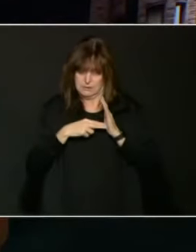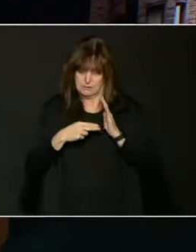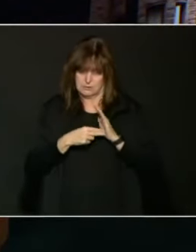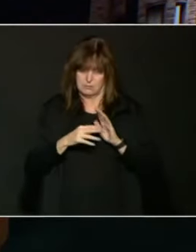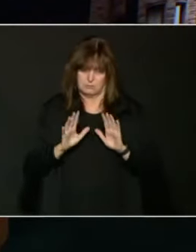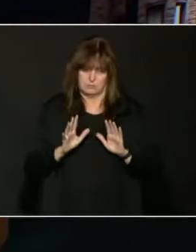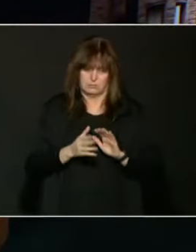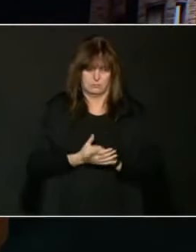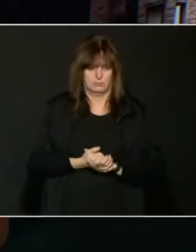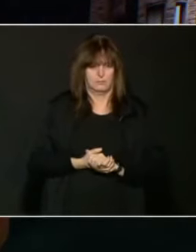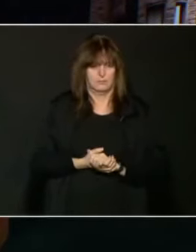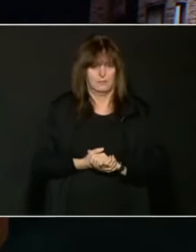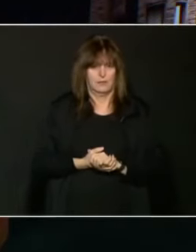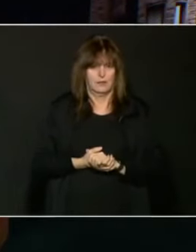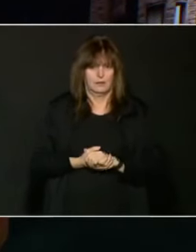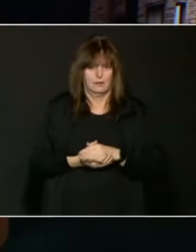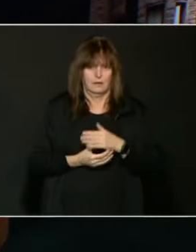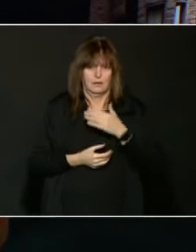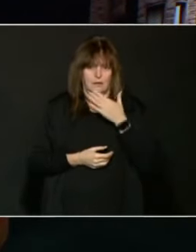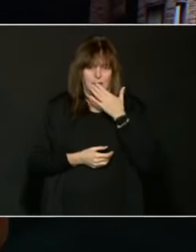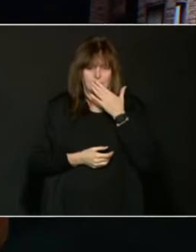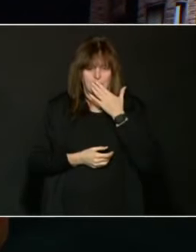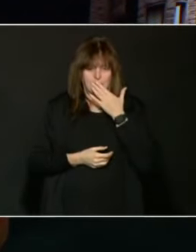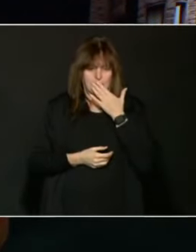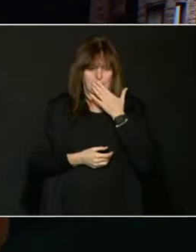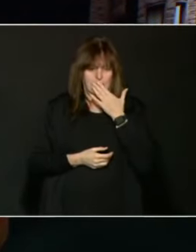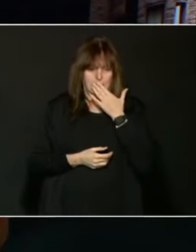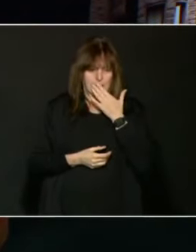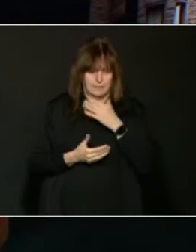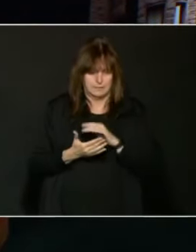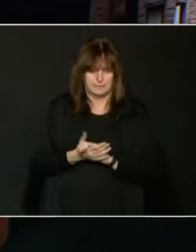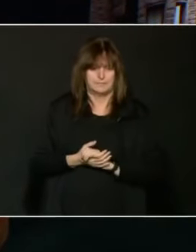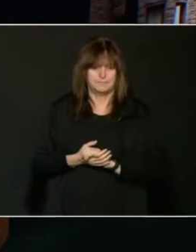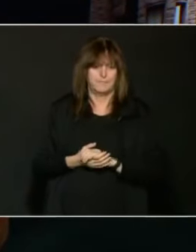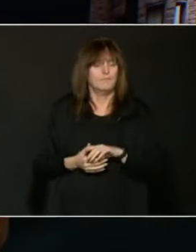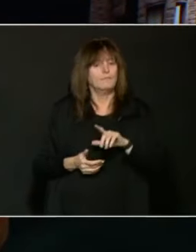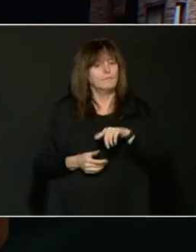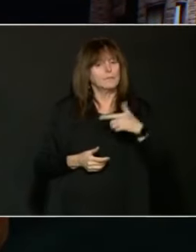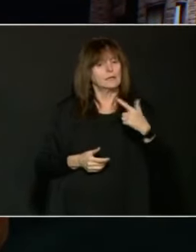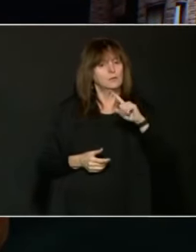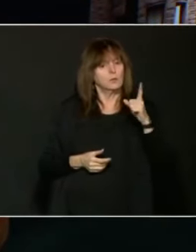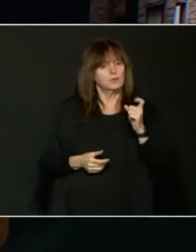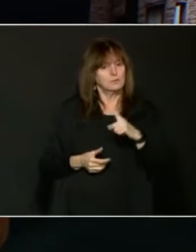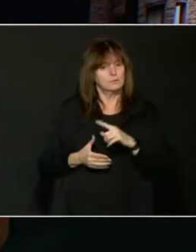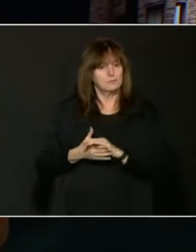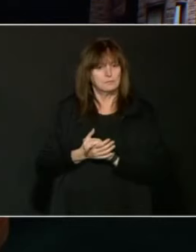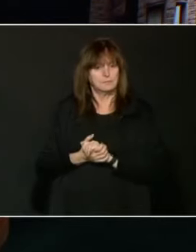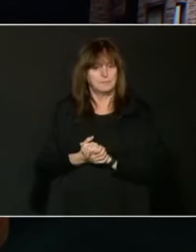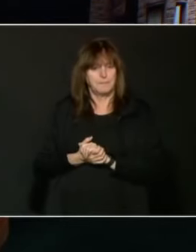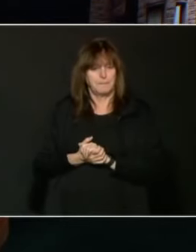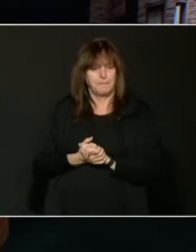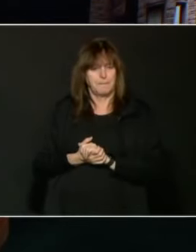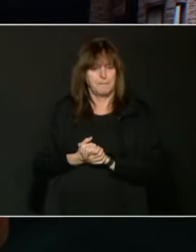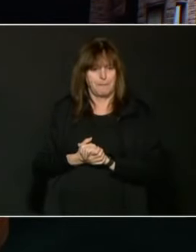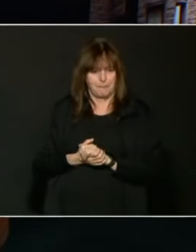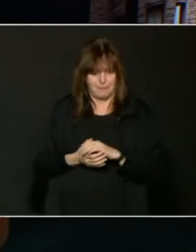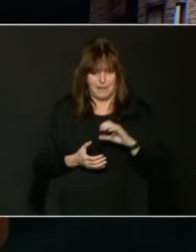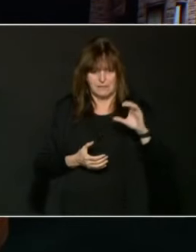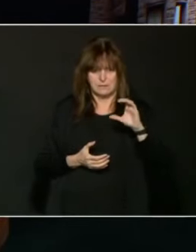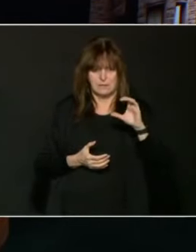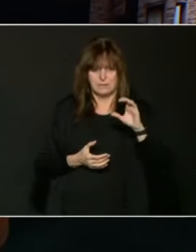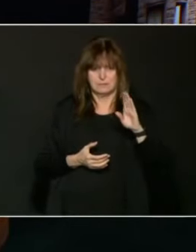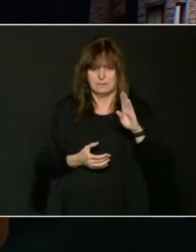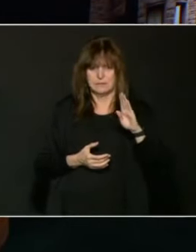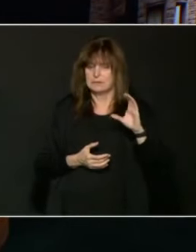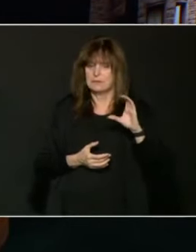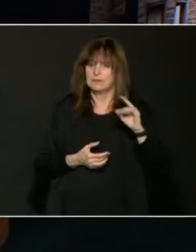Next question. Your next question comes from Chris Glover with CBC News. Please go ahead. Hey guys,